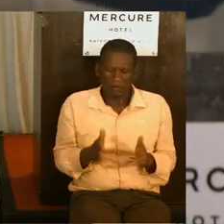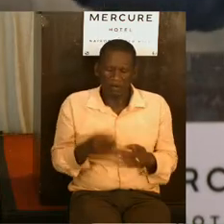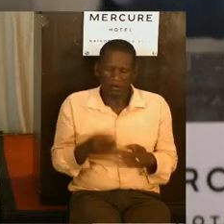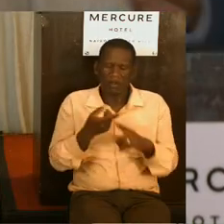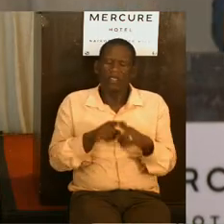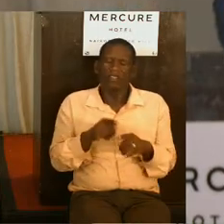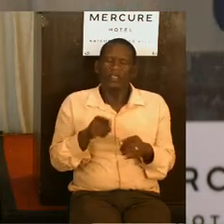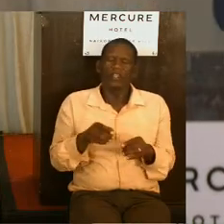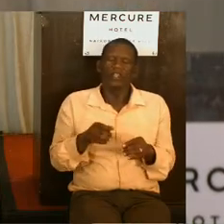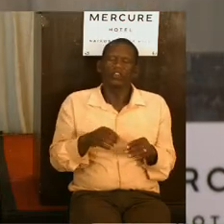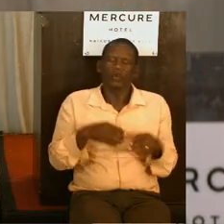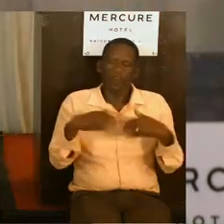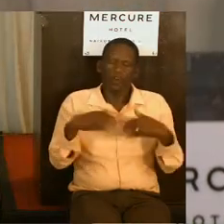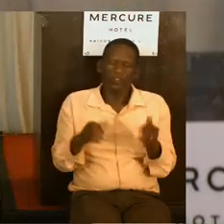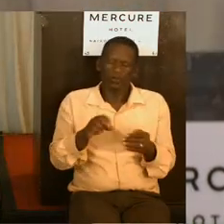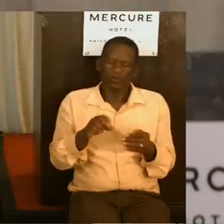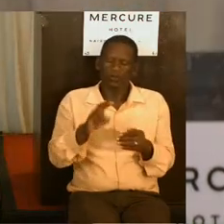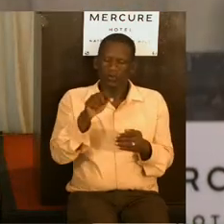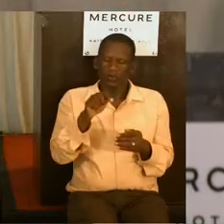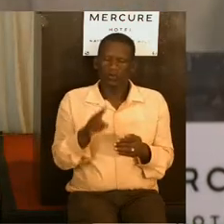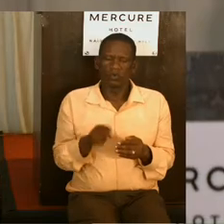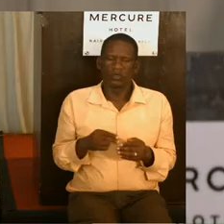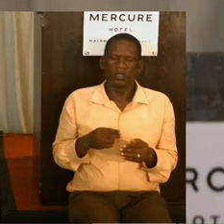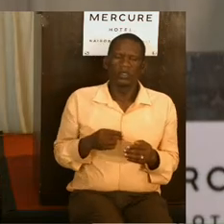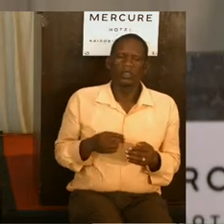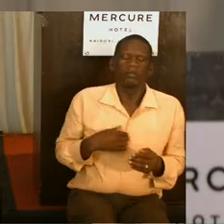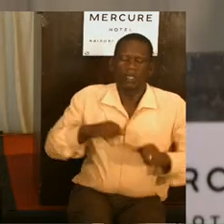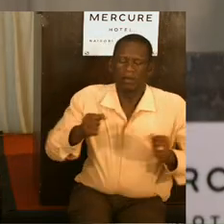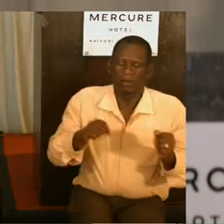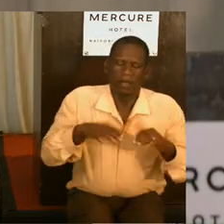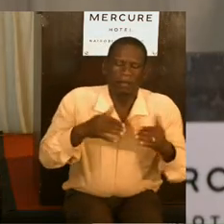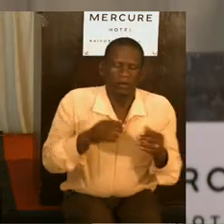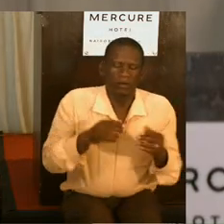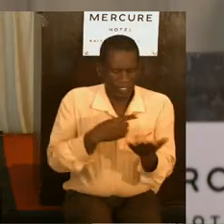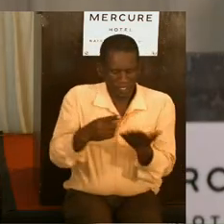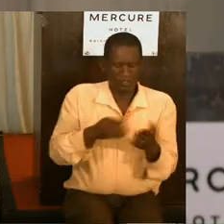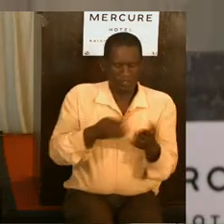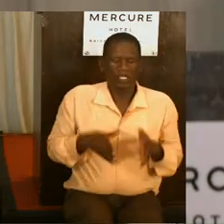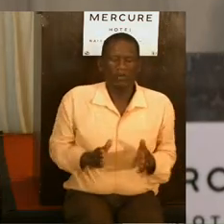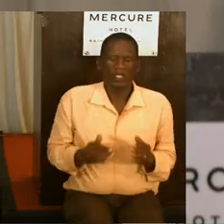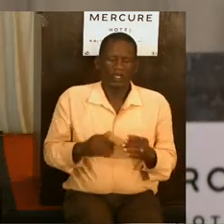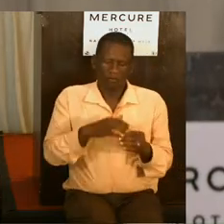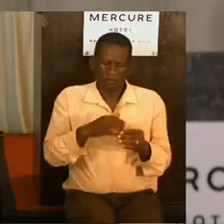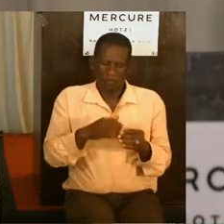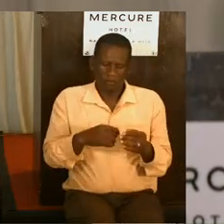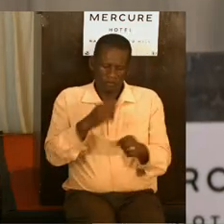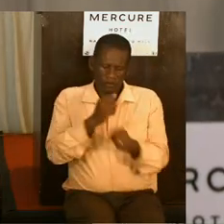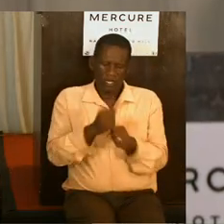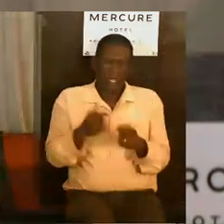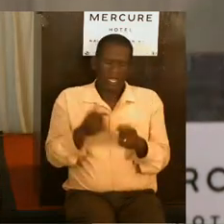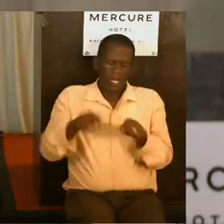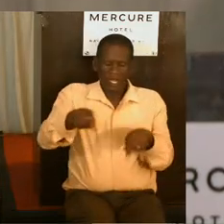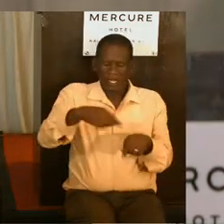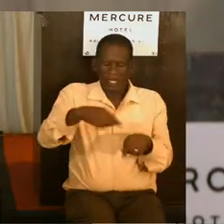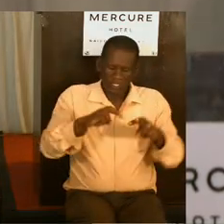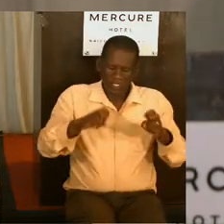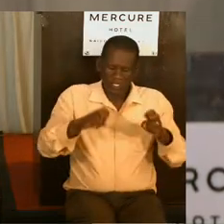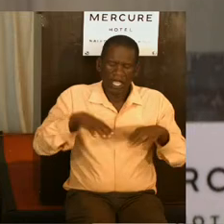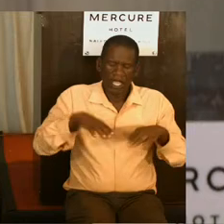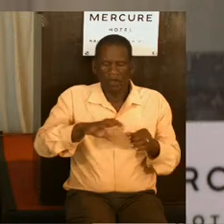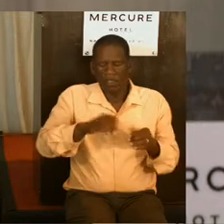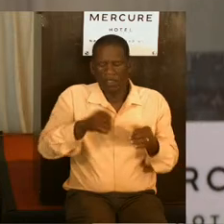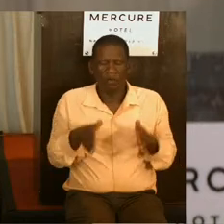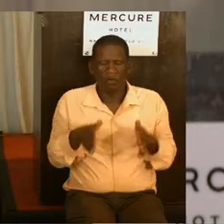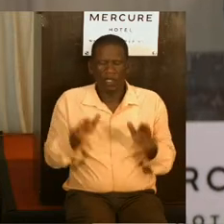then you are going astray of water so I'm I'm happy about the discussion the way it is gone uh let us look at how else